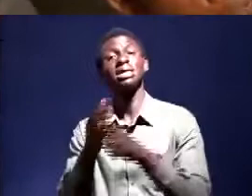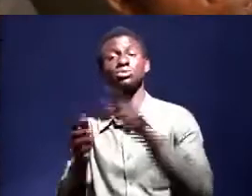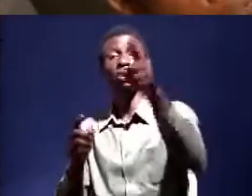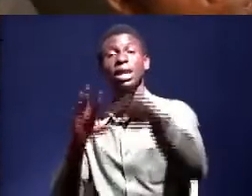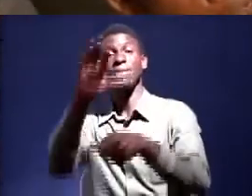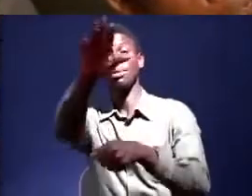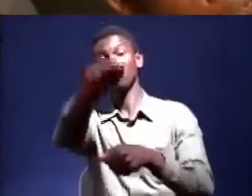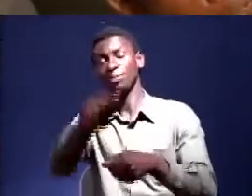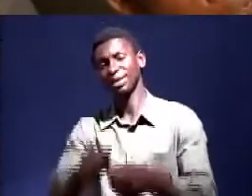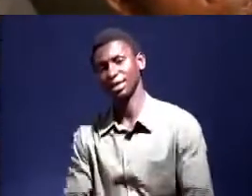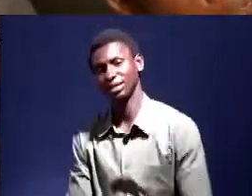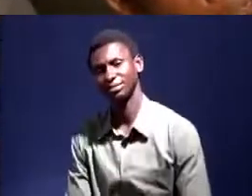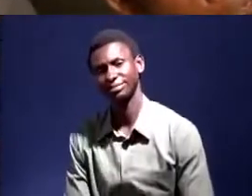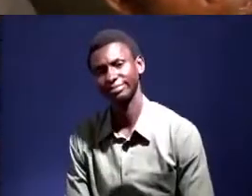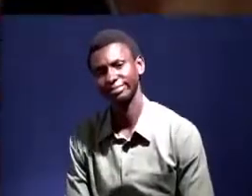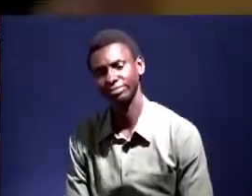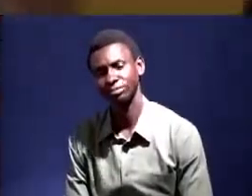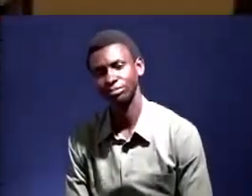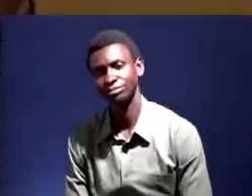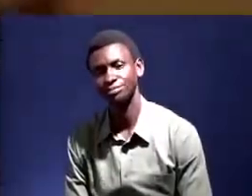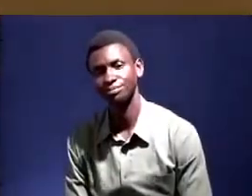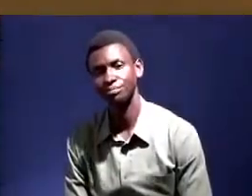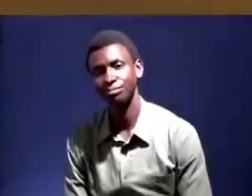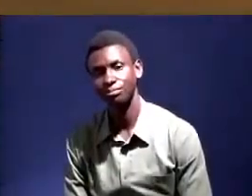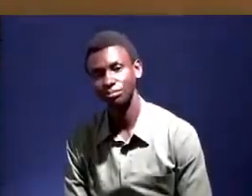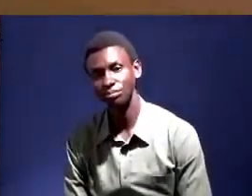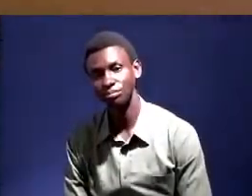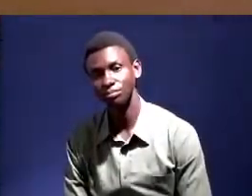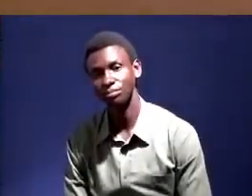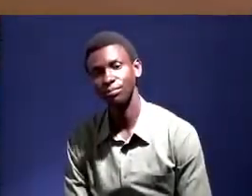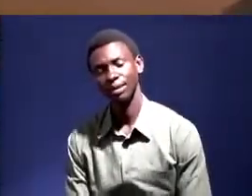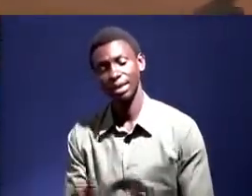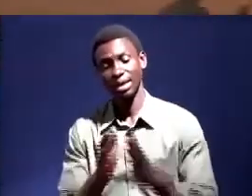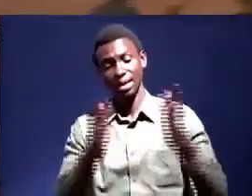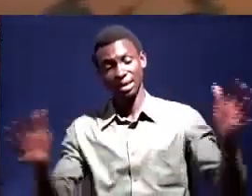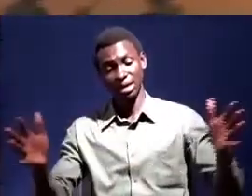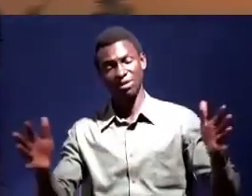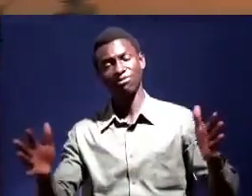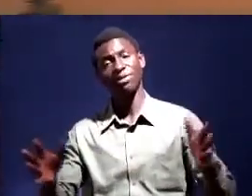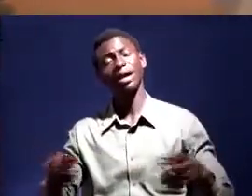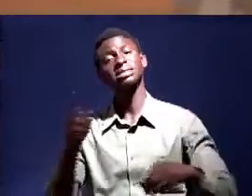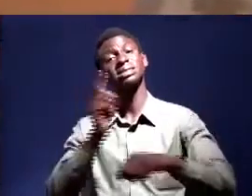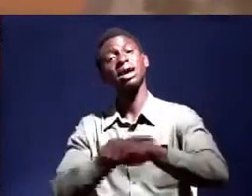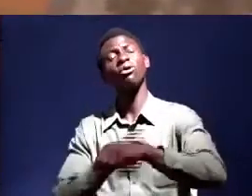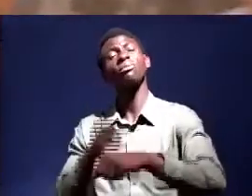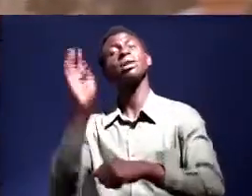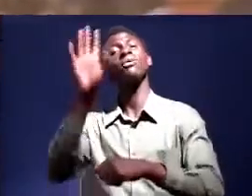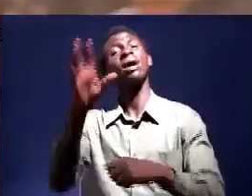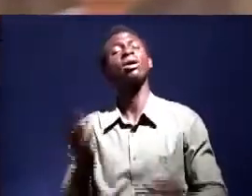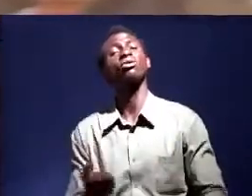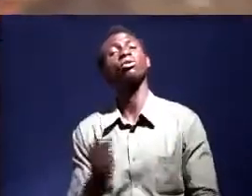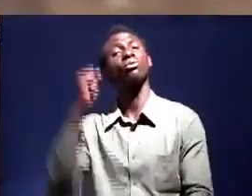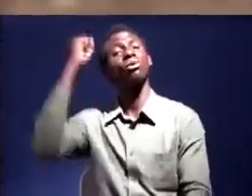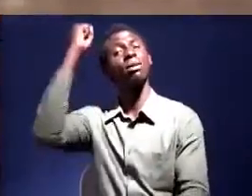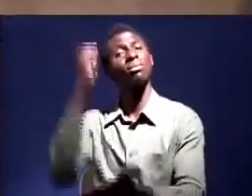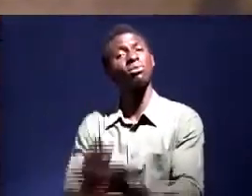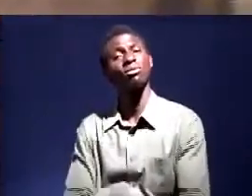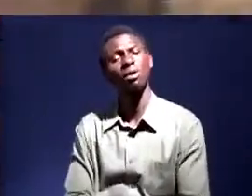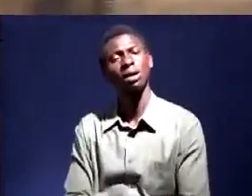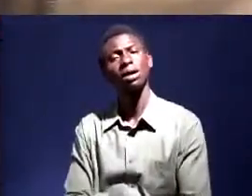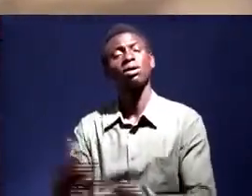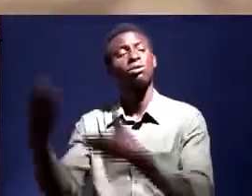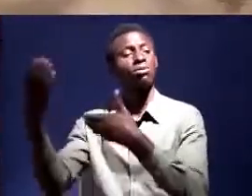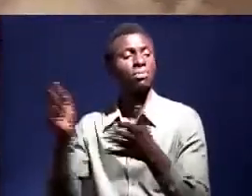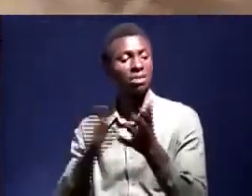it is your moment to make the decision to follow Christ. Ni fursa au muda wako kufanya uamuzi kwa ajili ya Kristo. These Russian